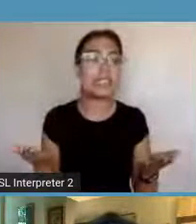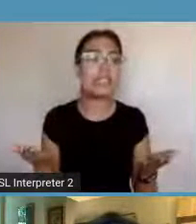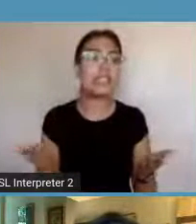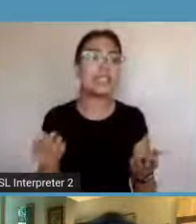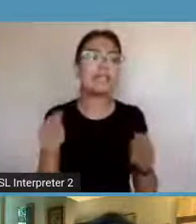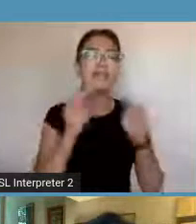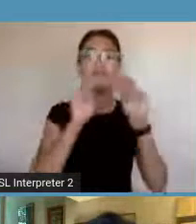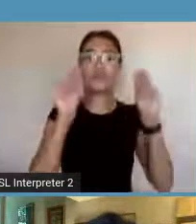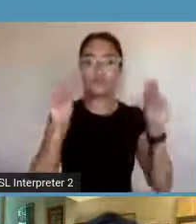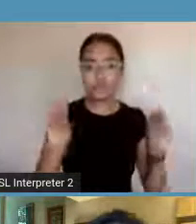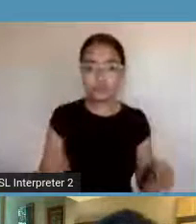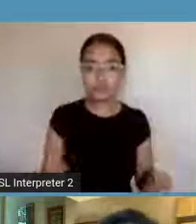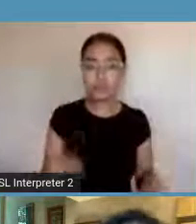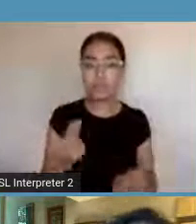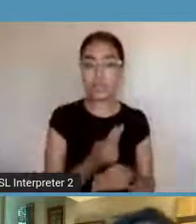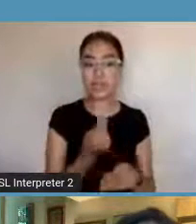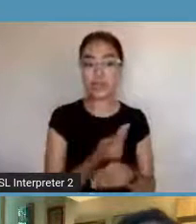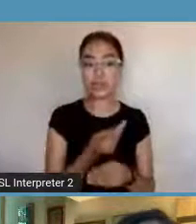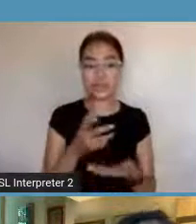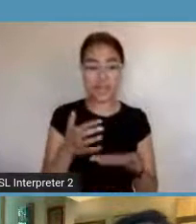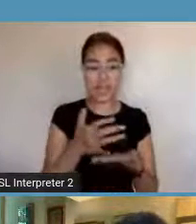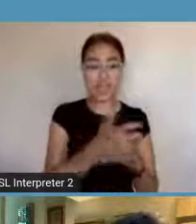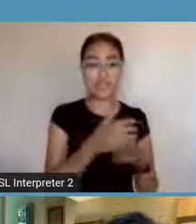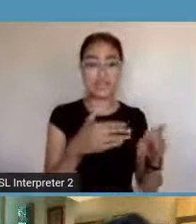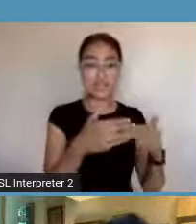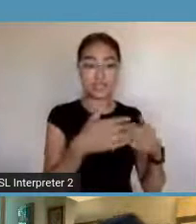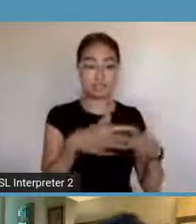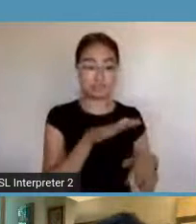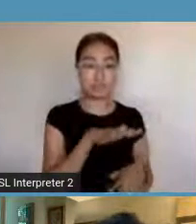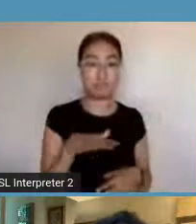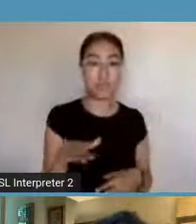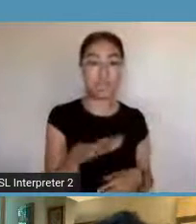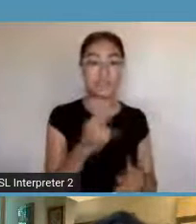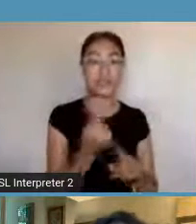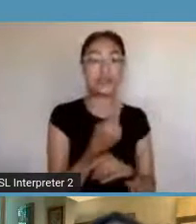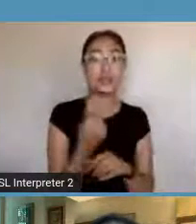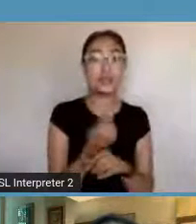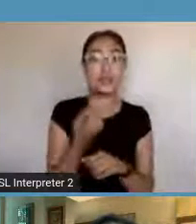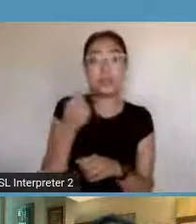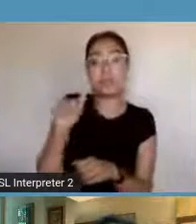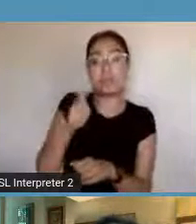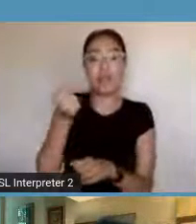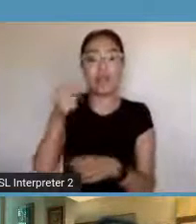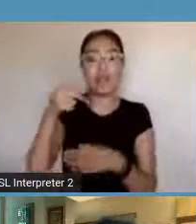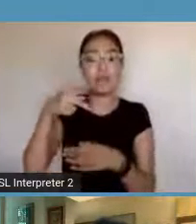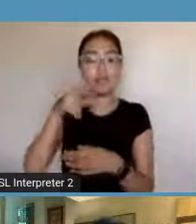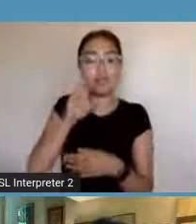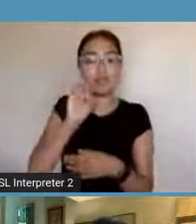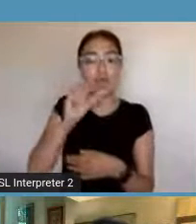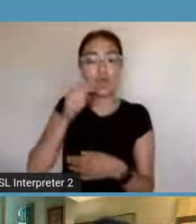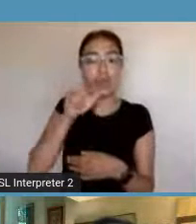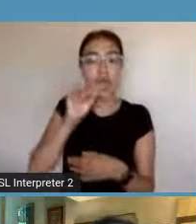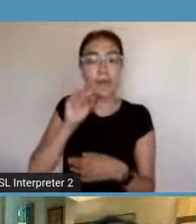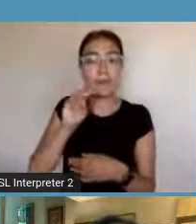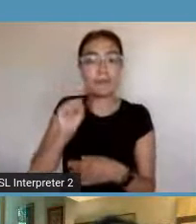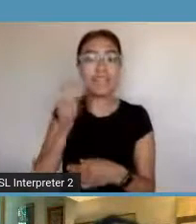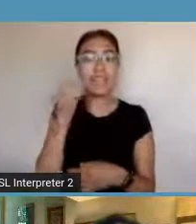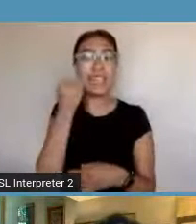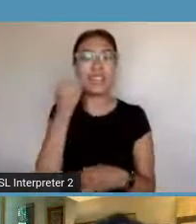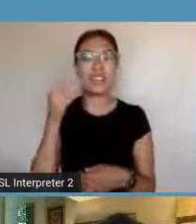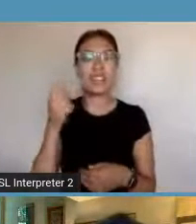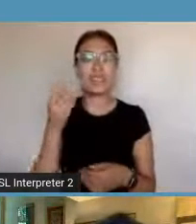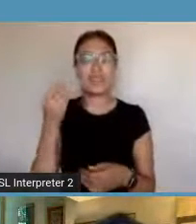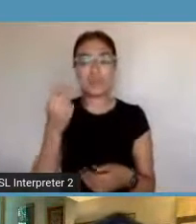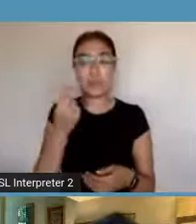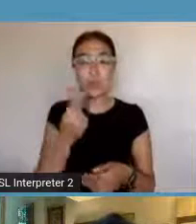museums that use Collection Space, that also use the other program is Past Perfect software. If you're using Collection Space, they're trying